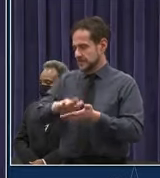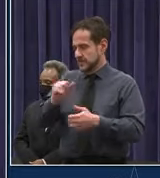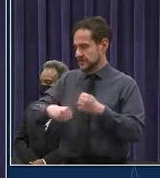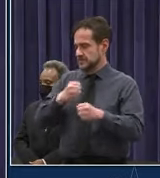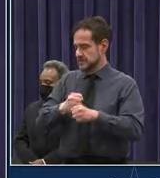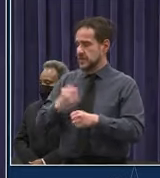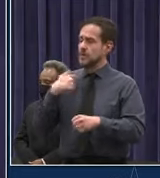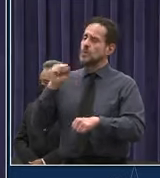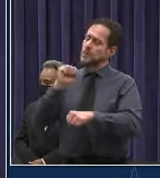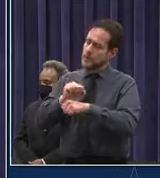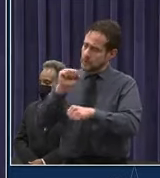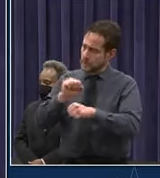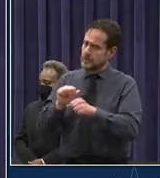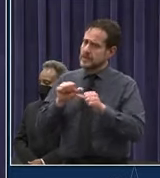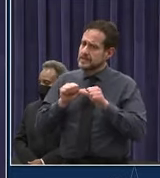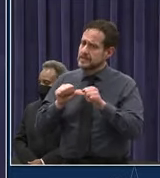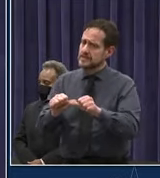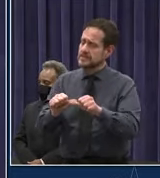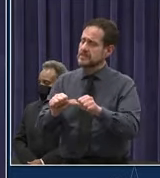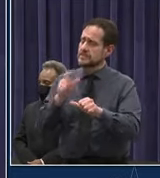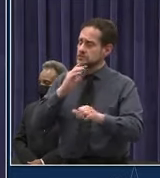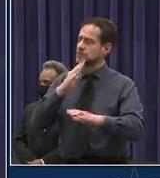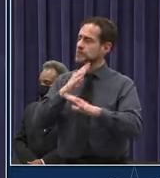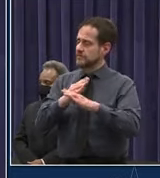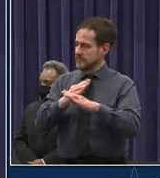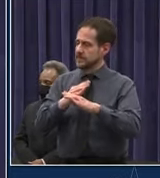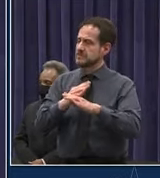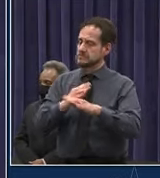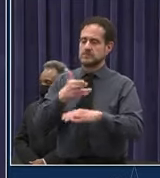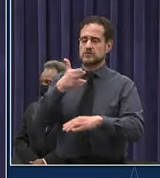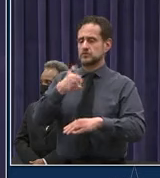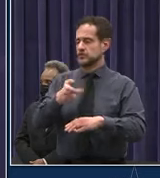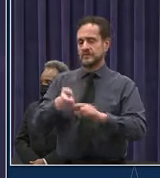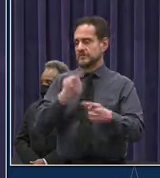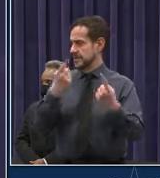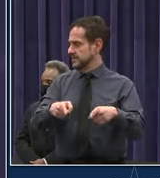and when you have a tragedy of this nature, recounting statistics